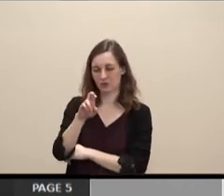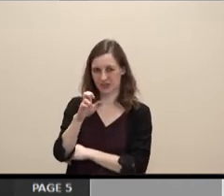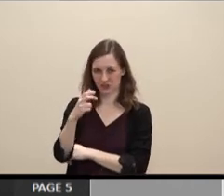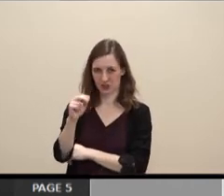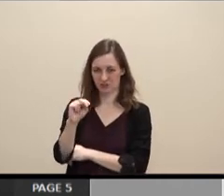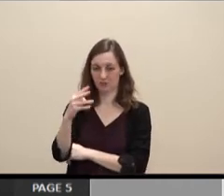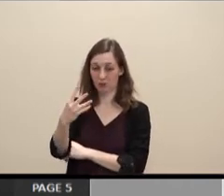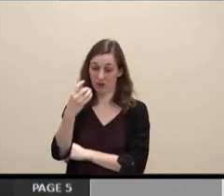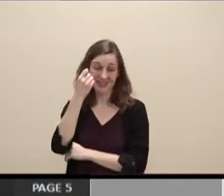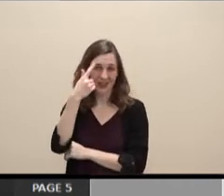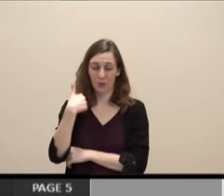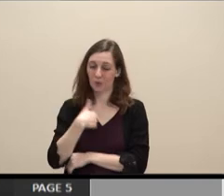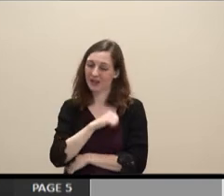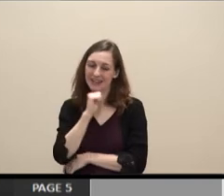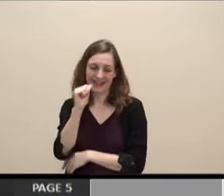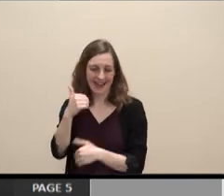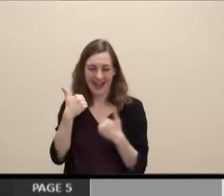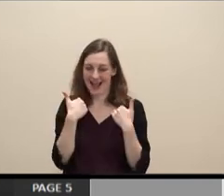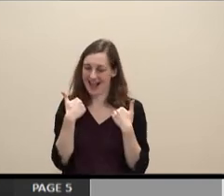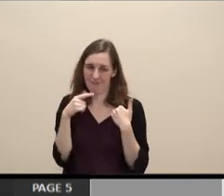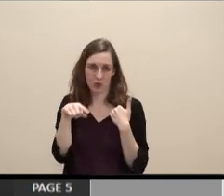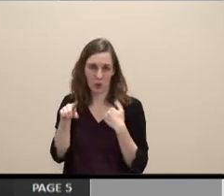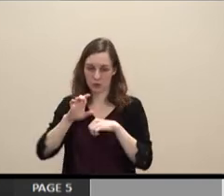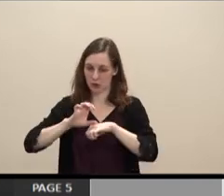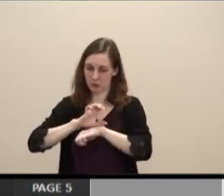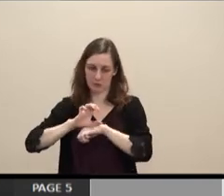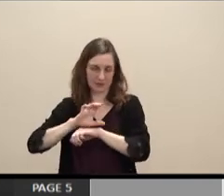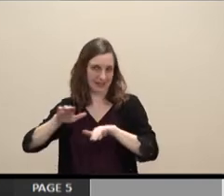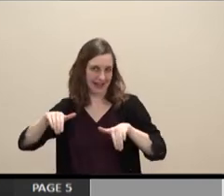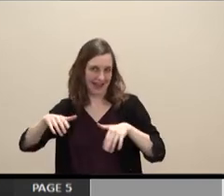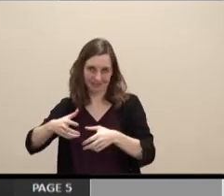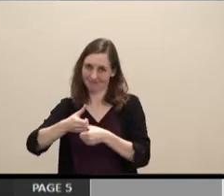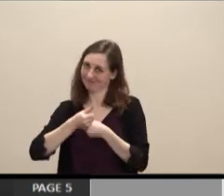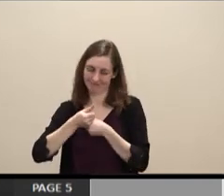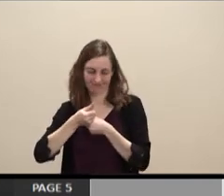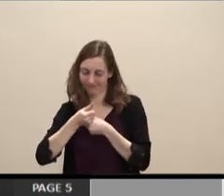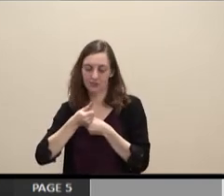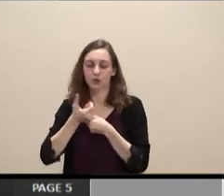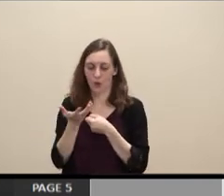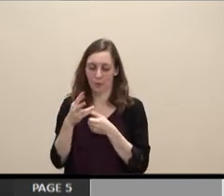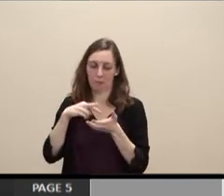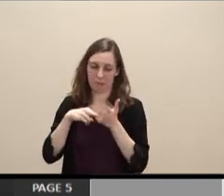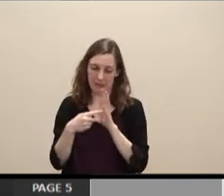point. So they're shown as a prepaid expenditure in last year's budget.